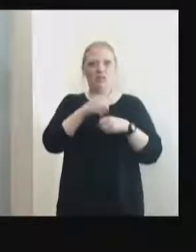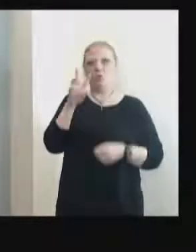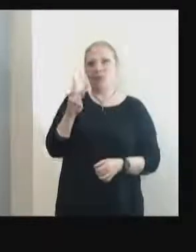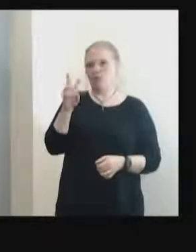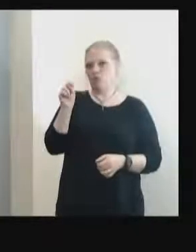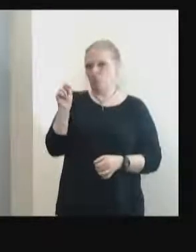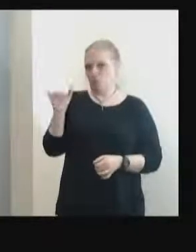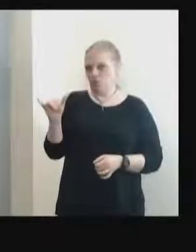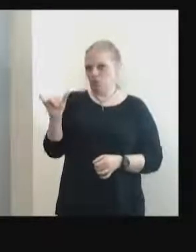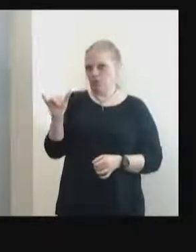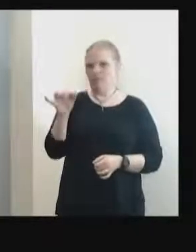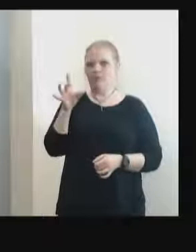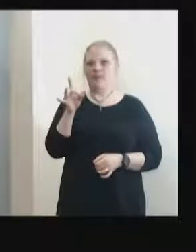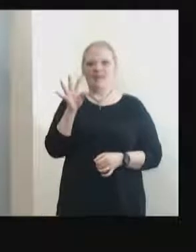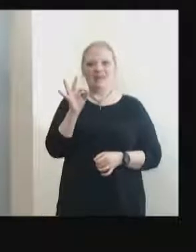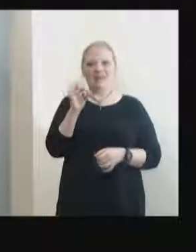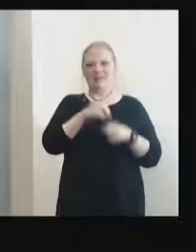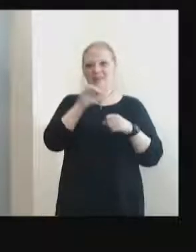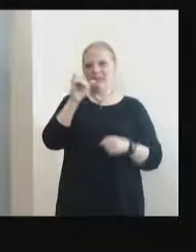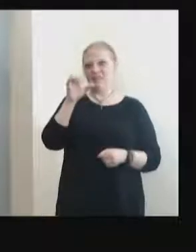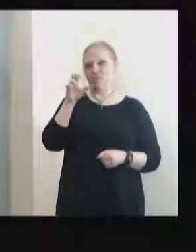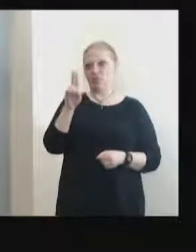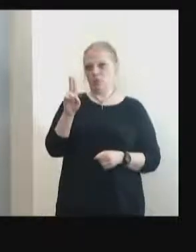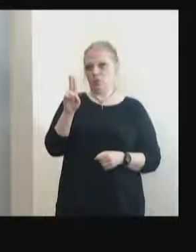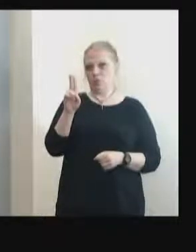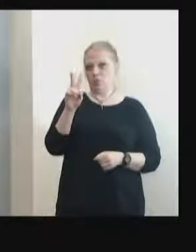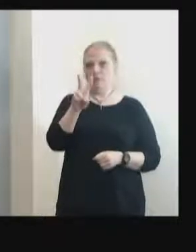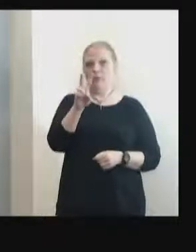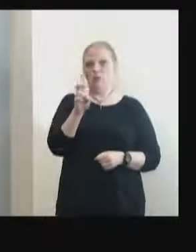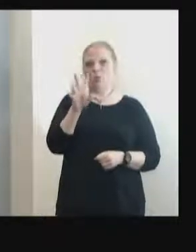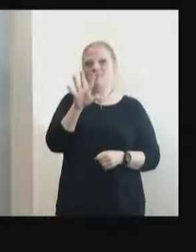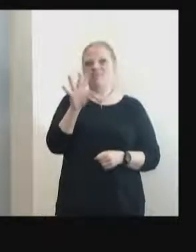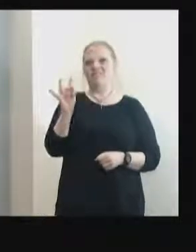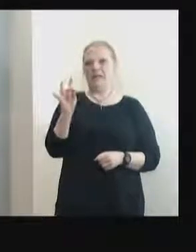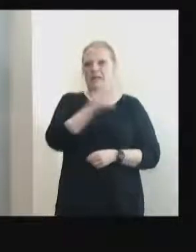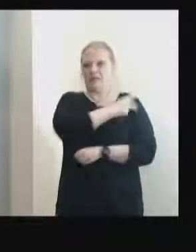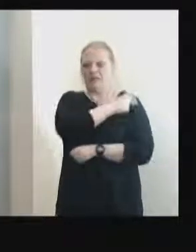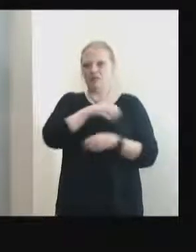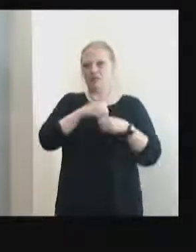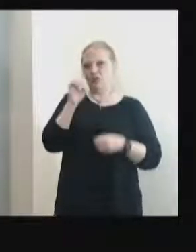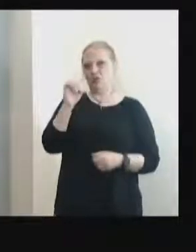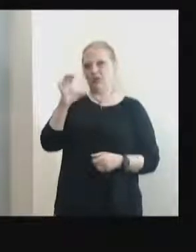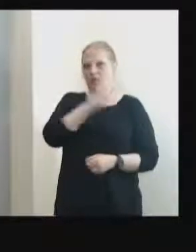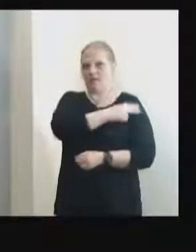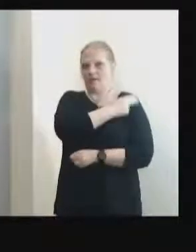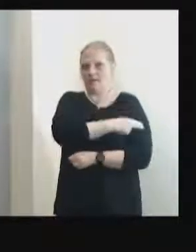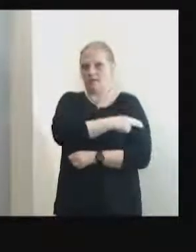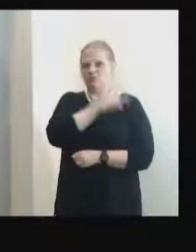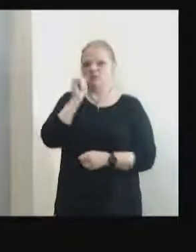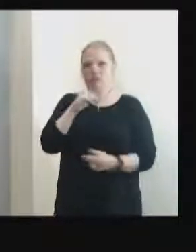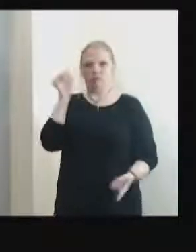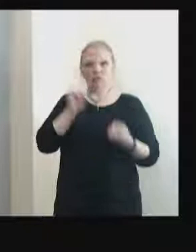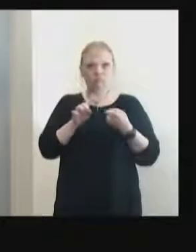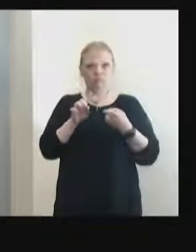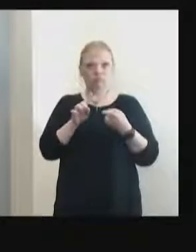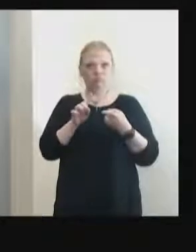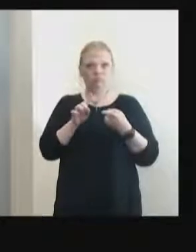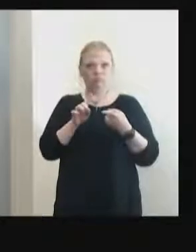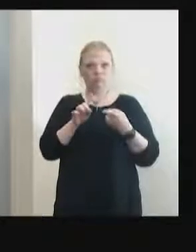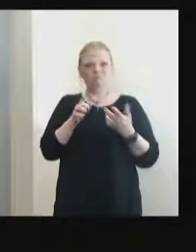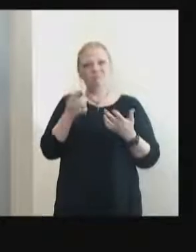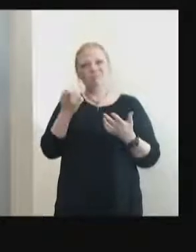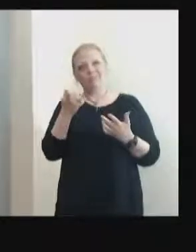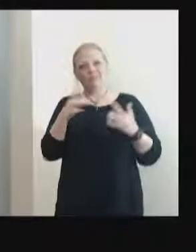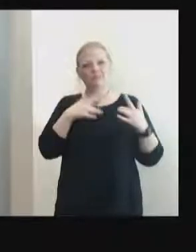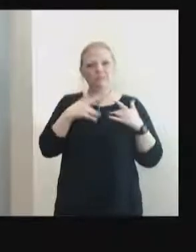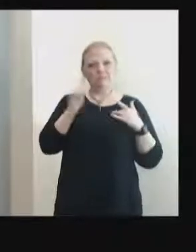York. 89 are in the ICU. 258 patients are in Erie County hospitals. That has dropped. The only thing that's a little